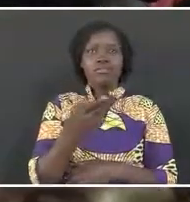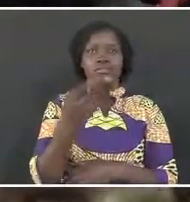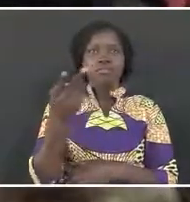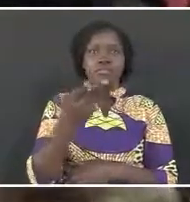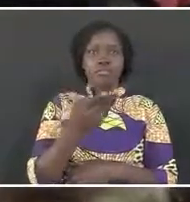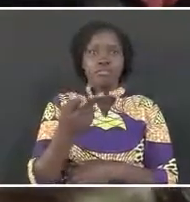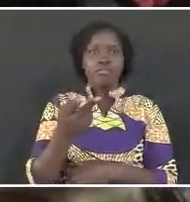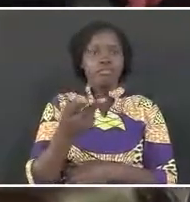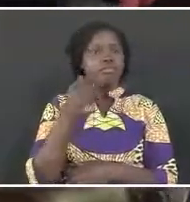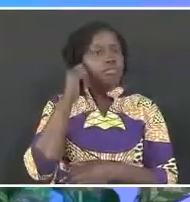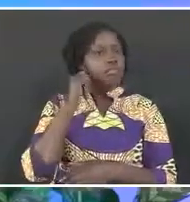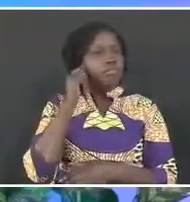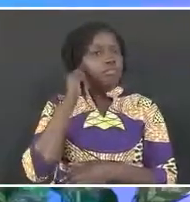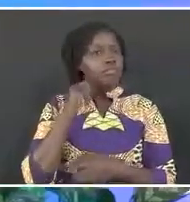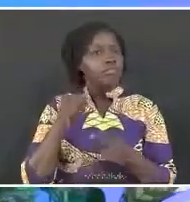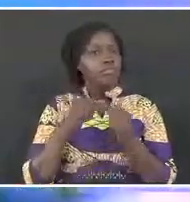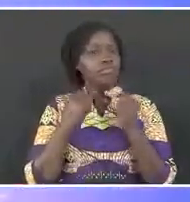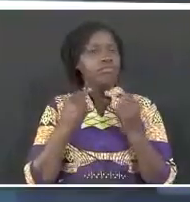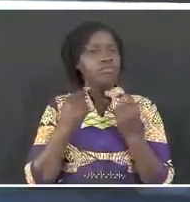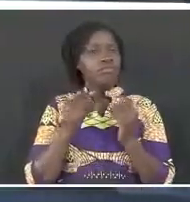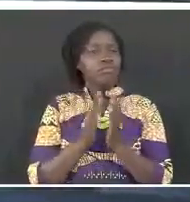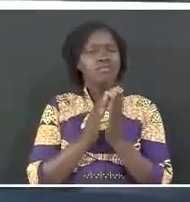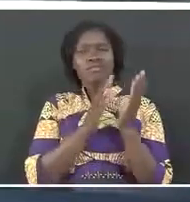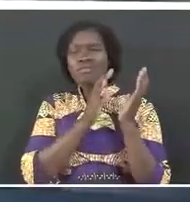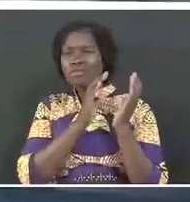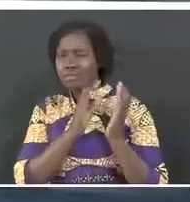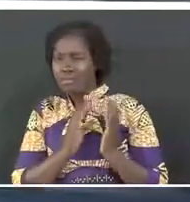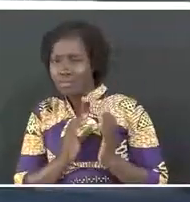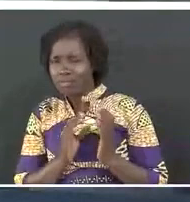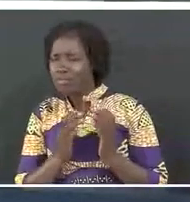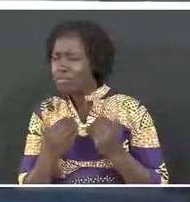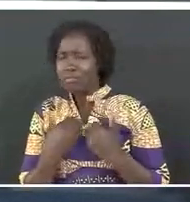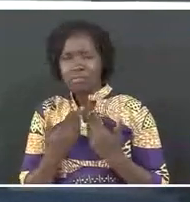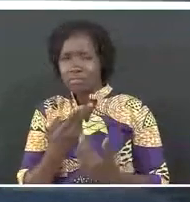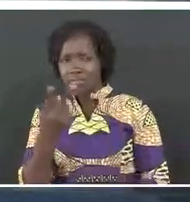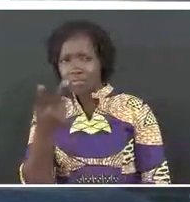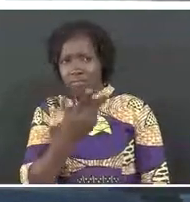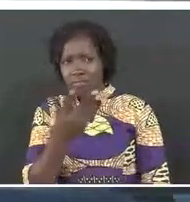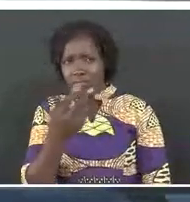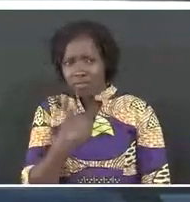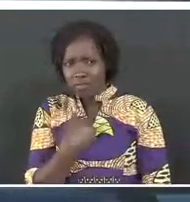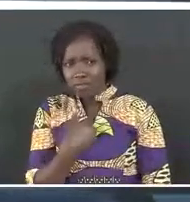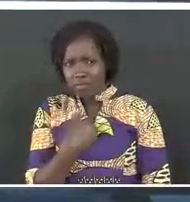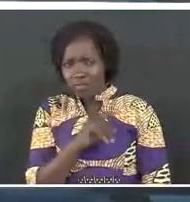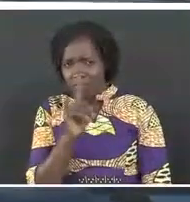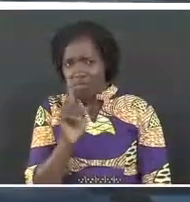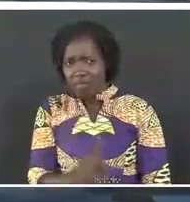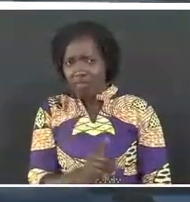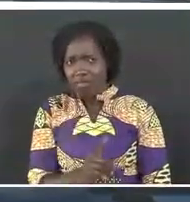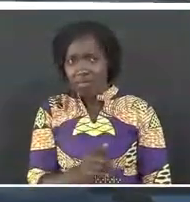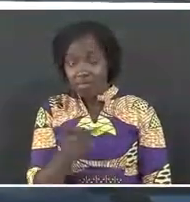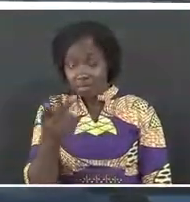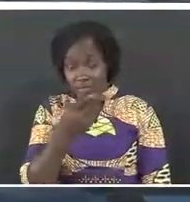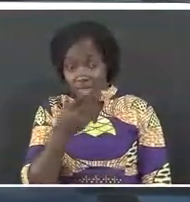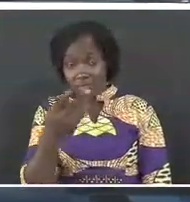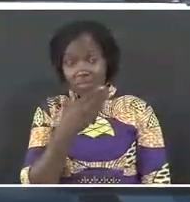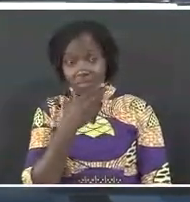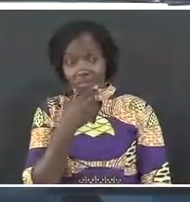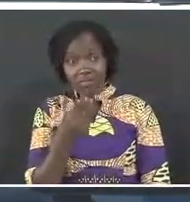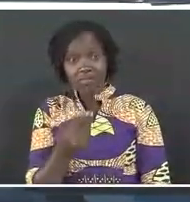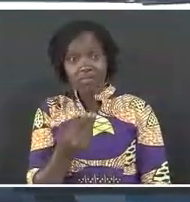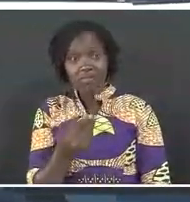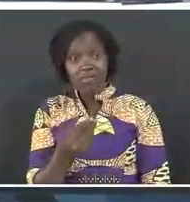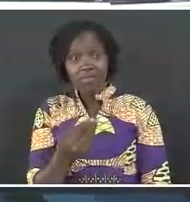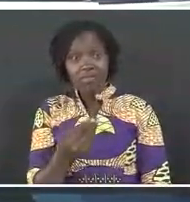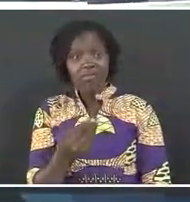down. Do you know the burden that is on those two men? These two men